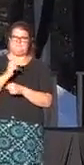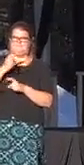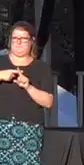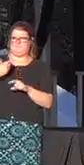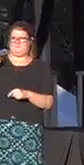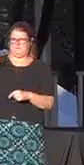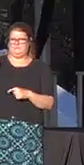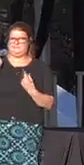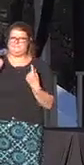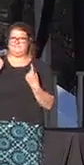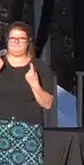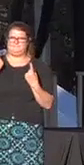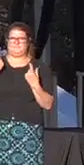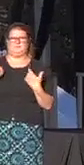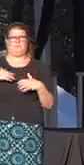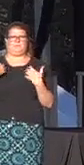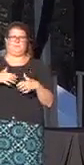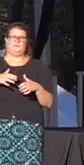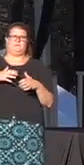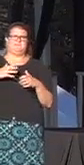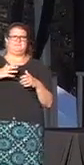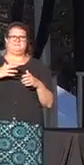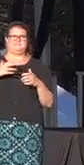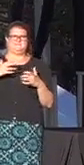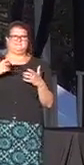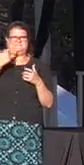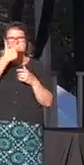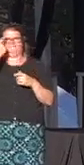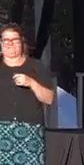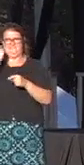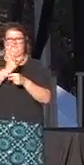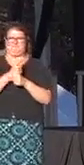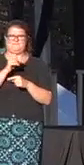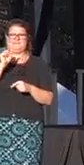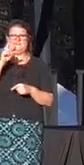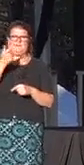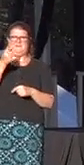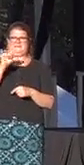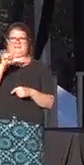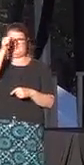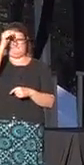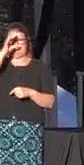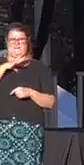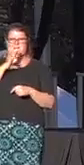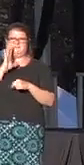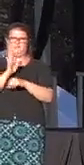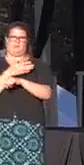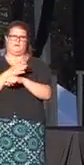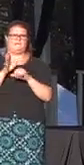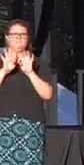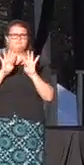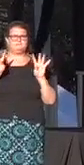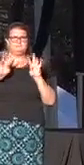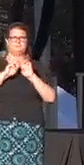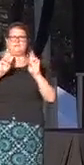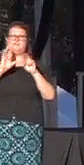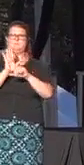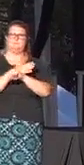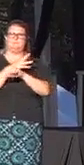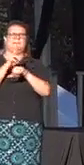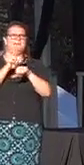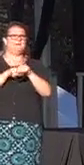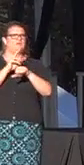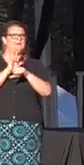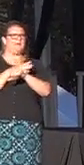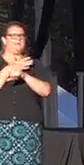months ago, will live in infamy. The San Diego Gay Men's Chorus was on the field to perform the national anthem when the